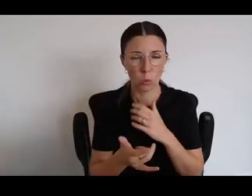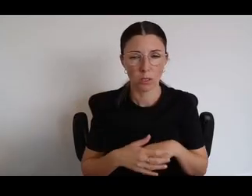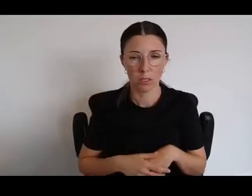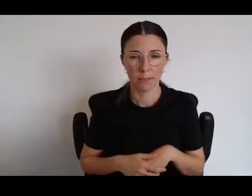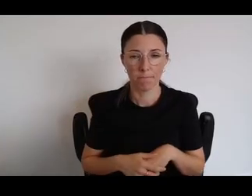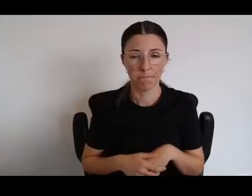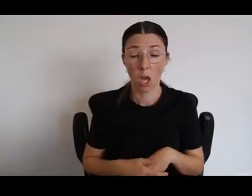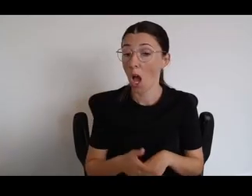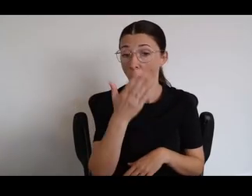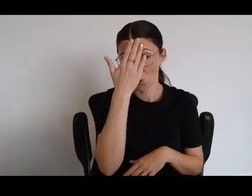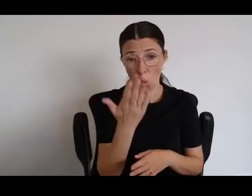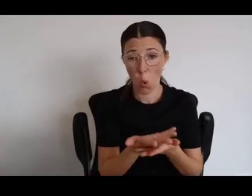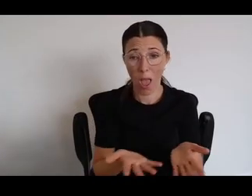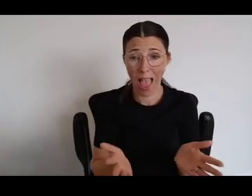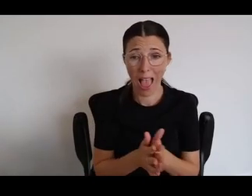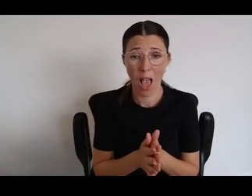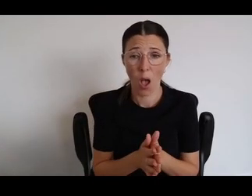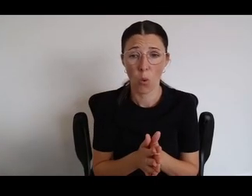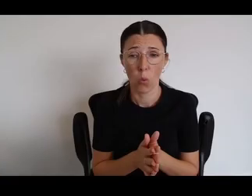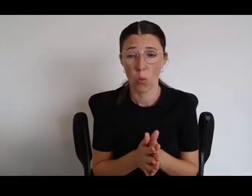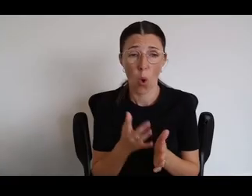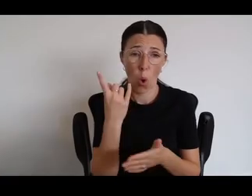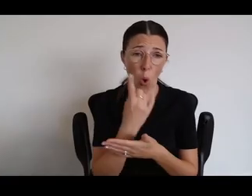than having more conversations